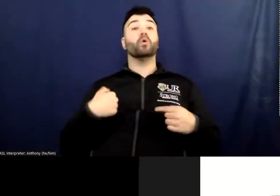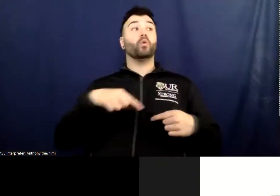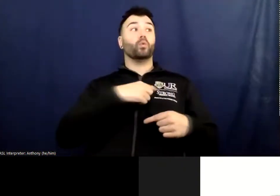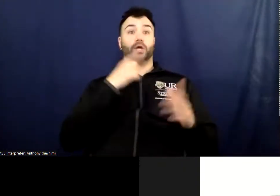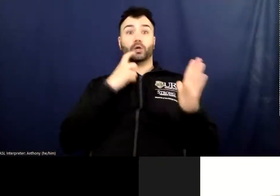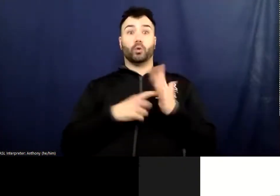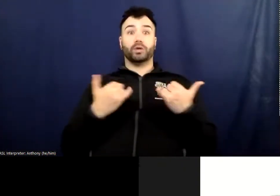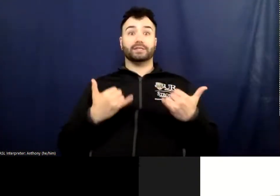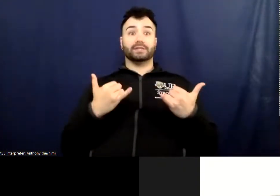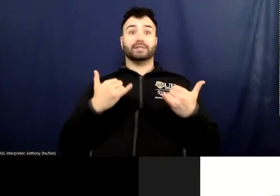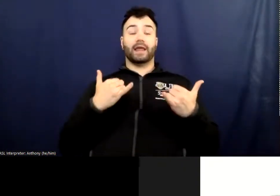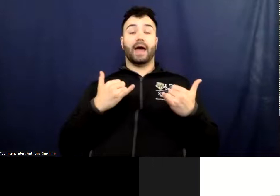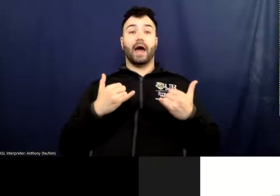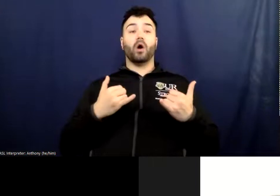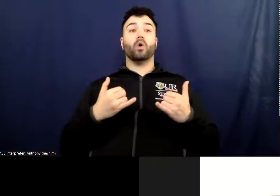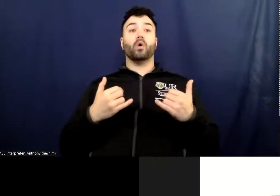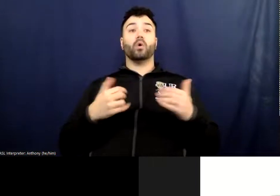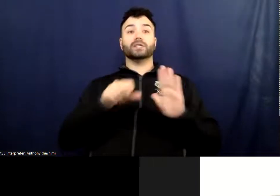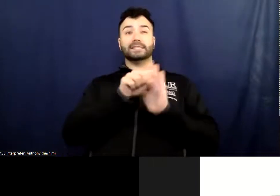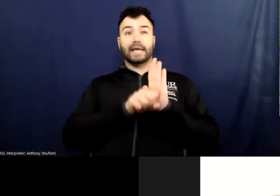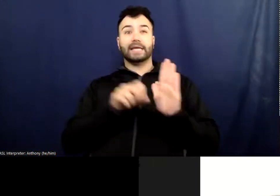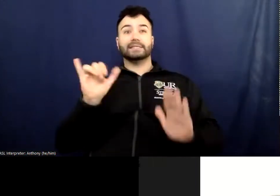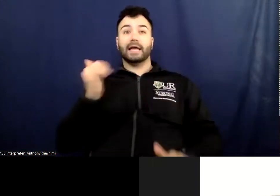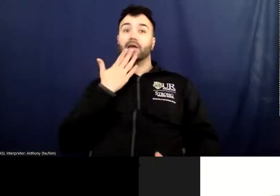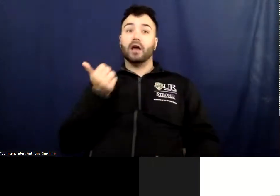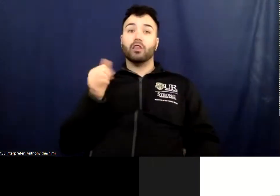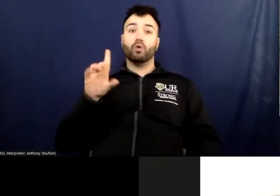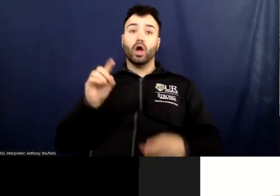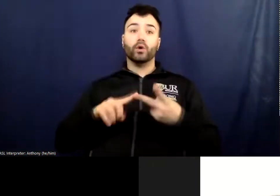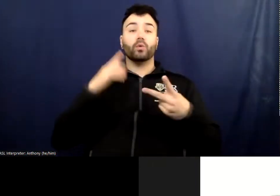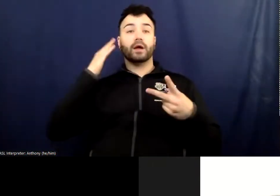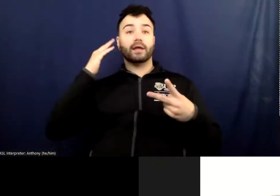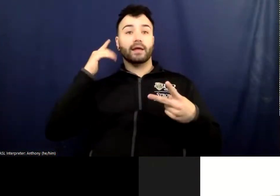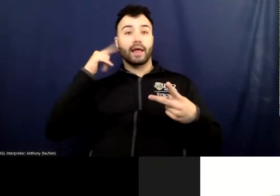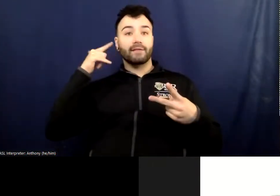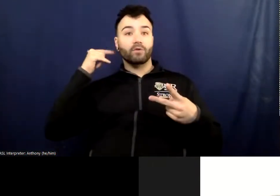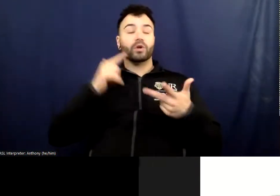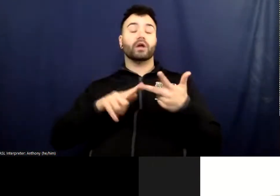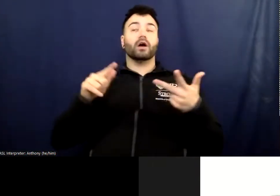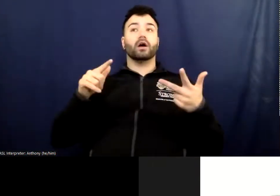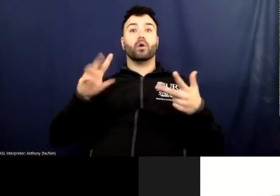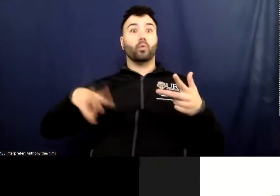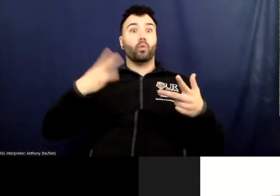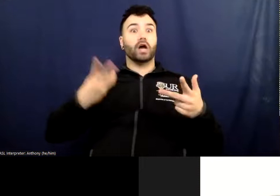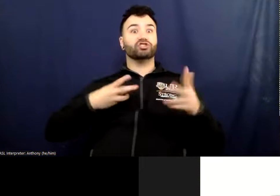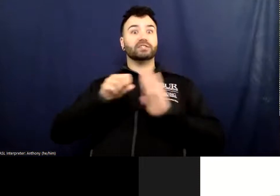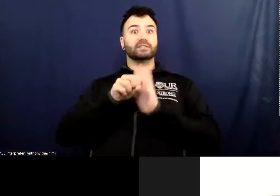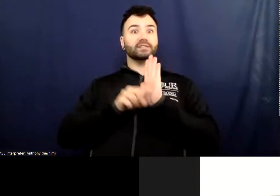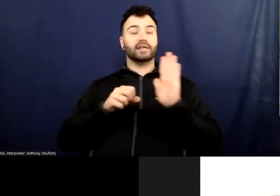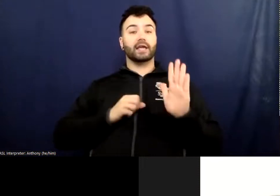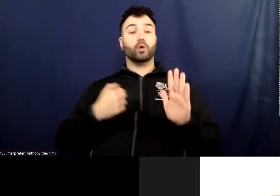in Colorado and California and Washington to start, there were concerns that teenagers are going to be increasing their drug